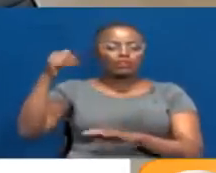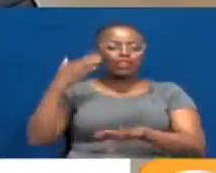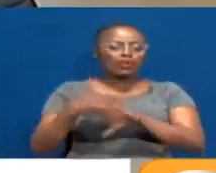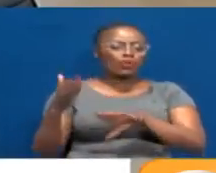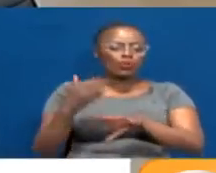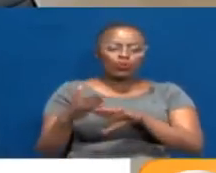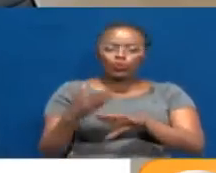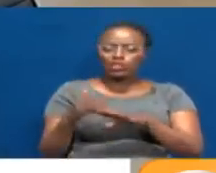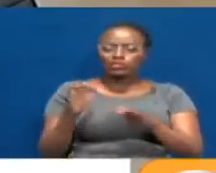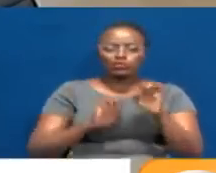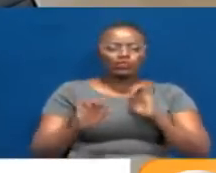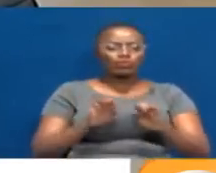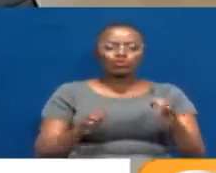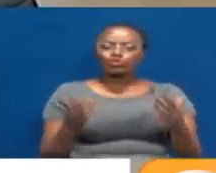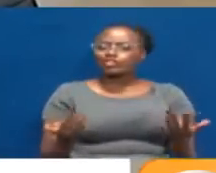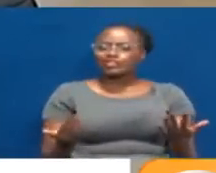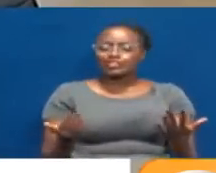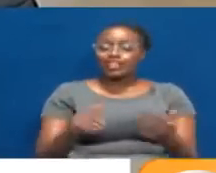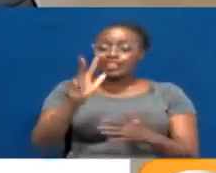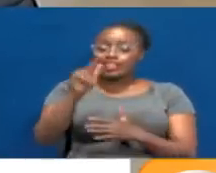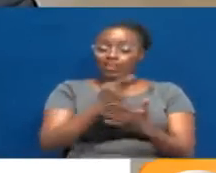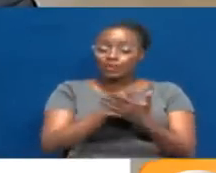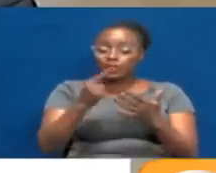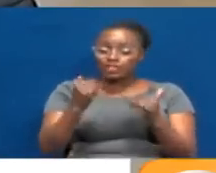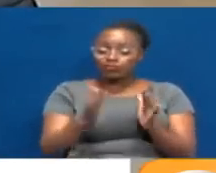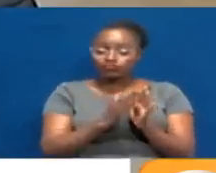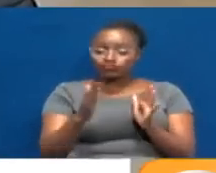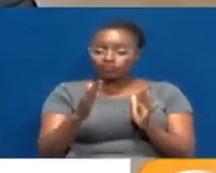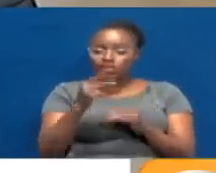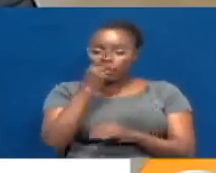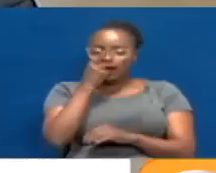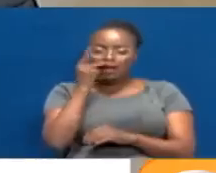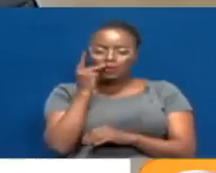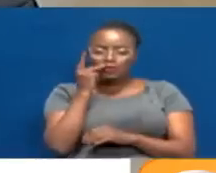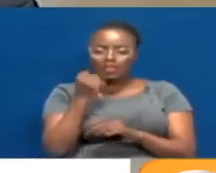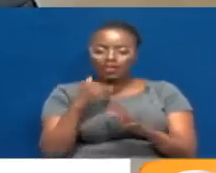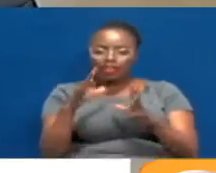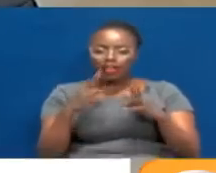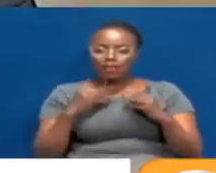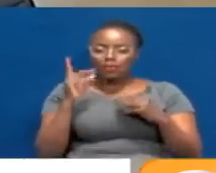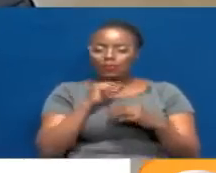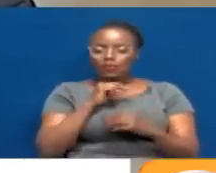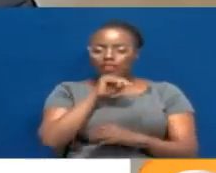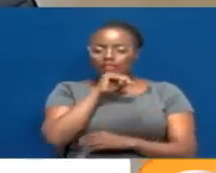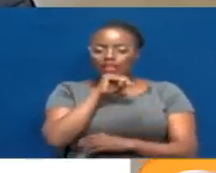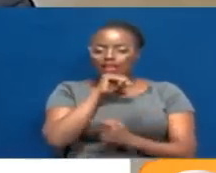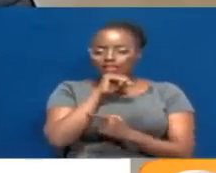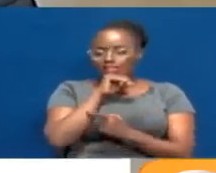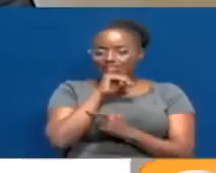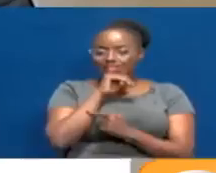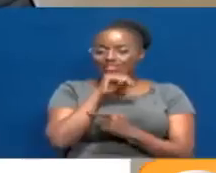of emotions. In a short 3 weeks, Wiper leader Kalonzo Musyoka has endorsed Raila Odinga's presidential